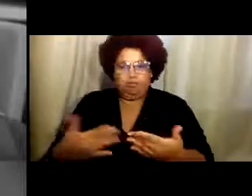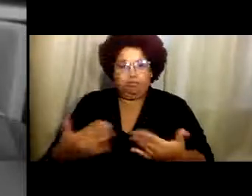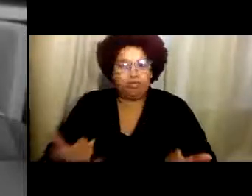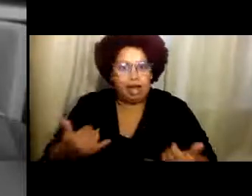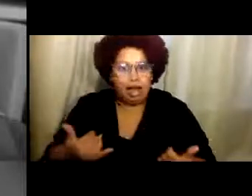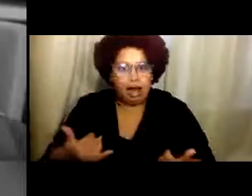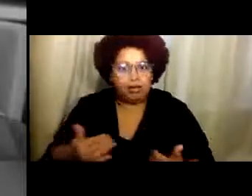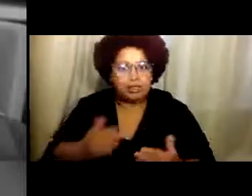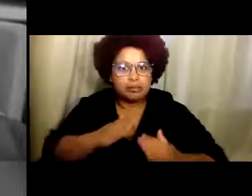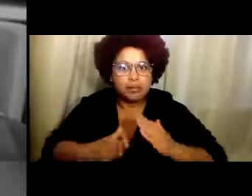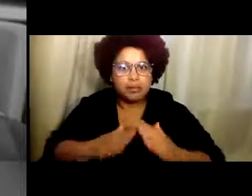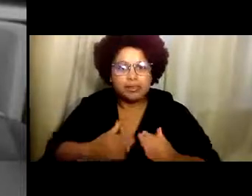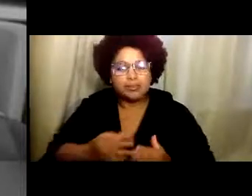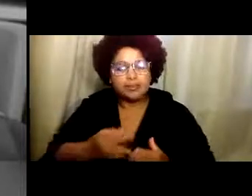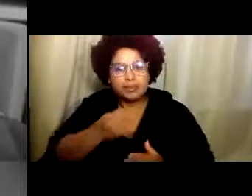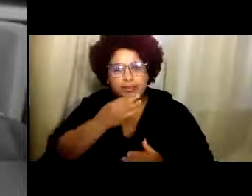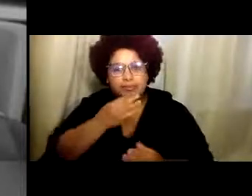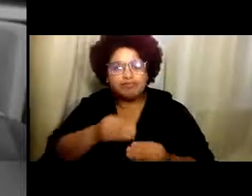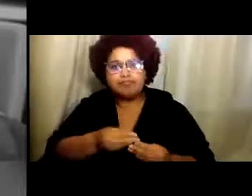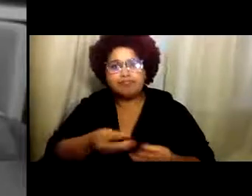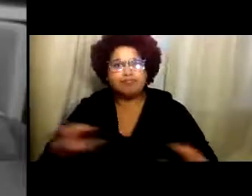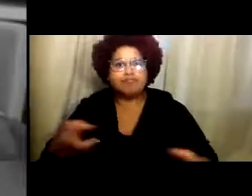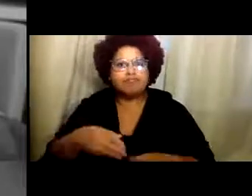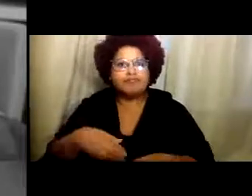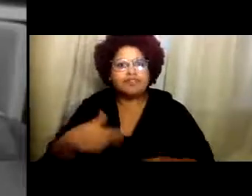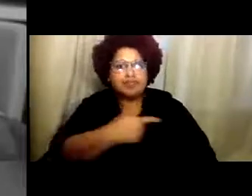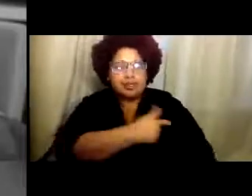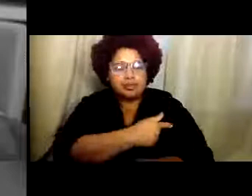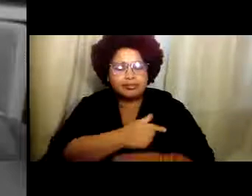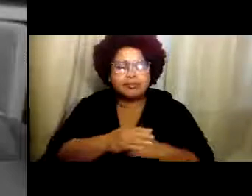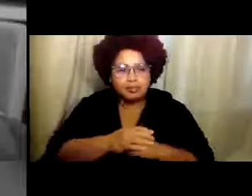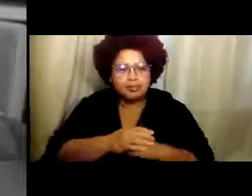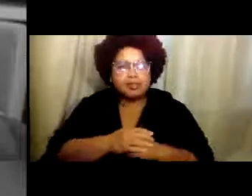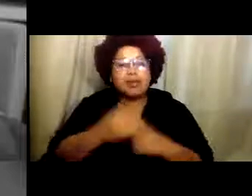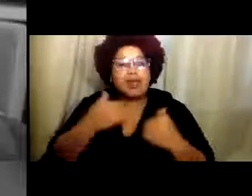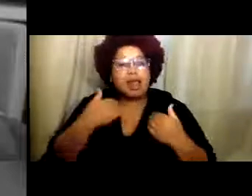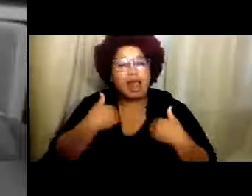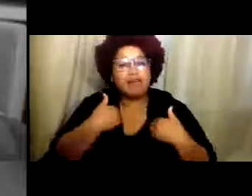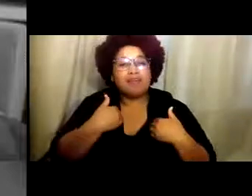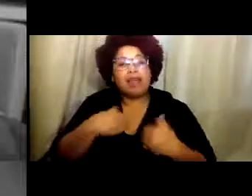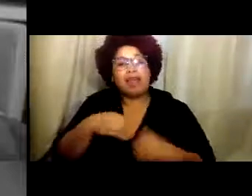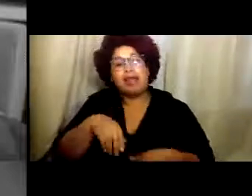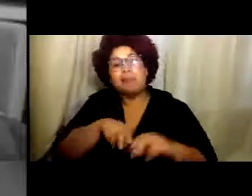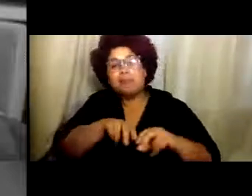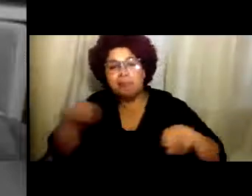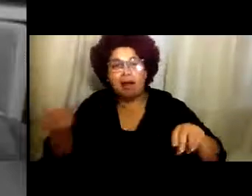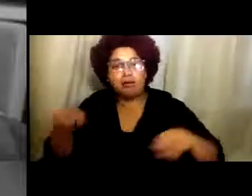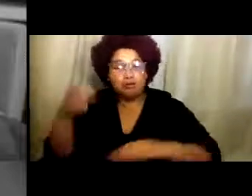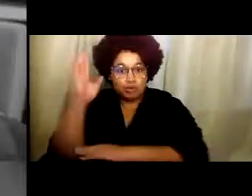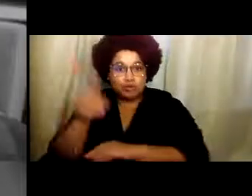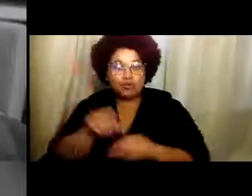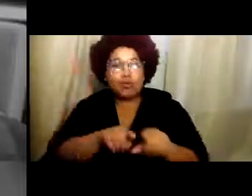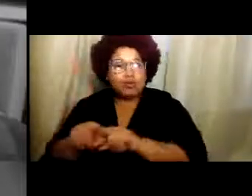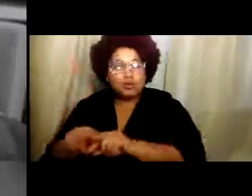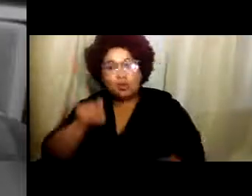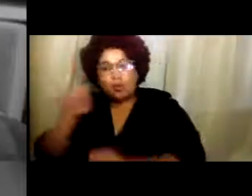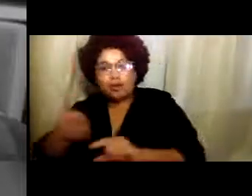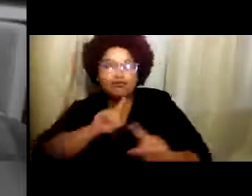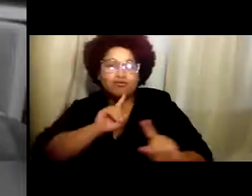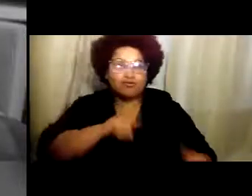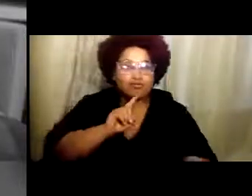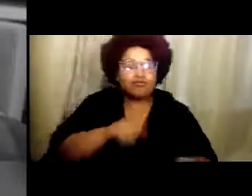a community. And then we'll have a wonderful panel presentation and question and answer session with Dr. Chapman and